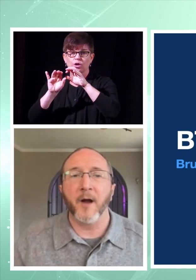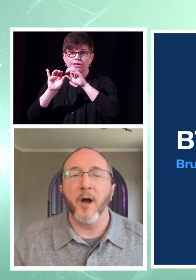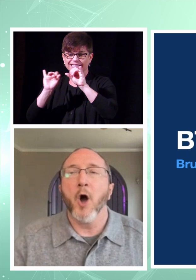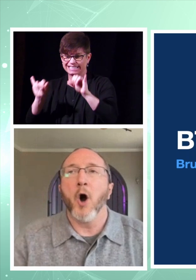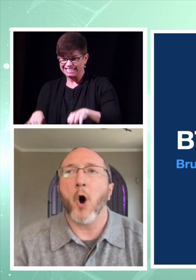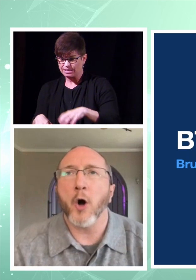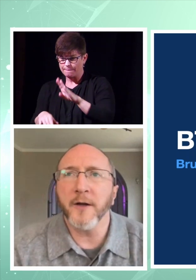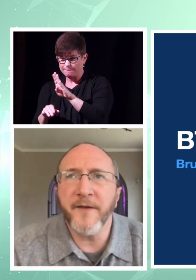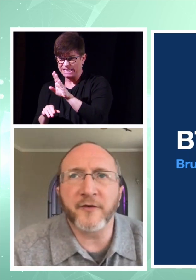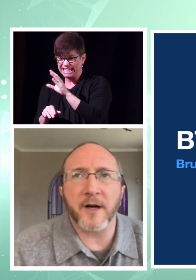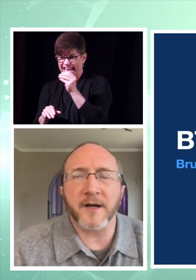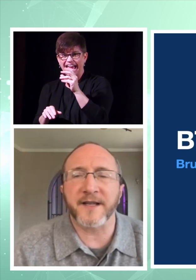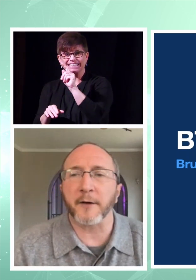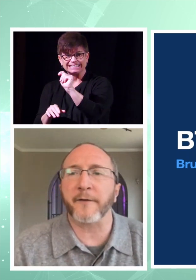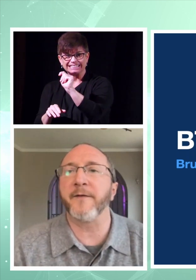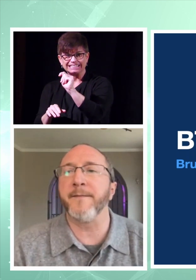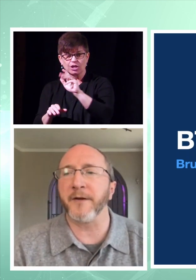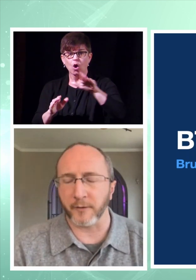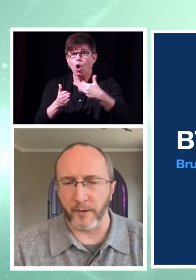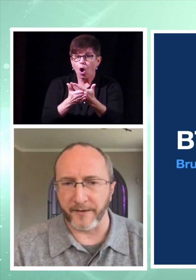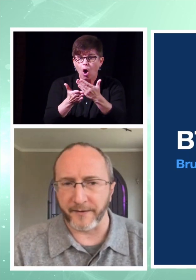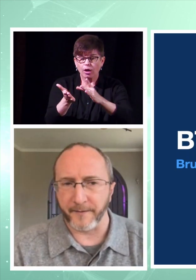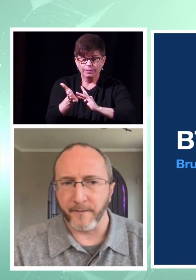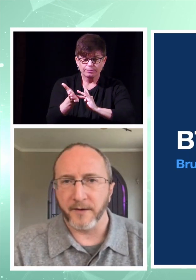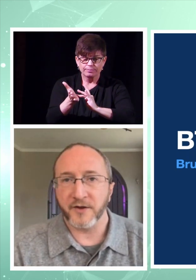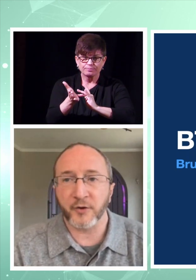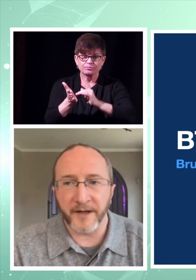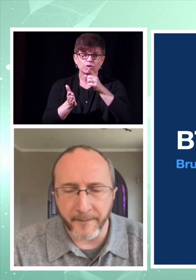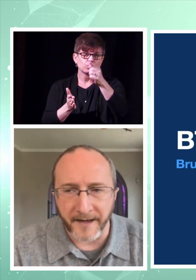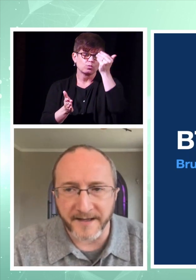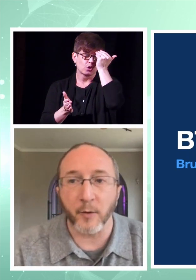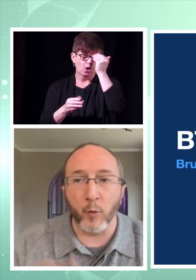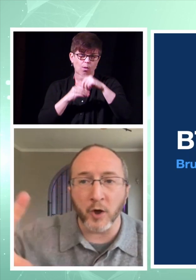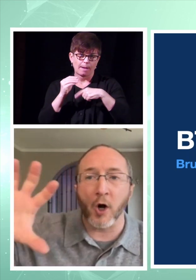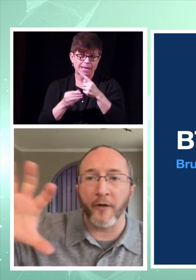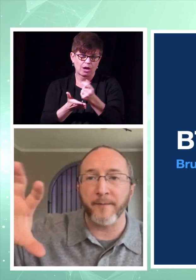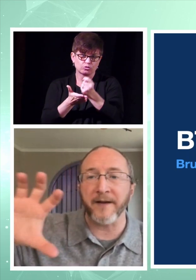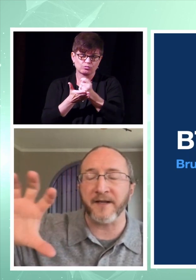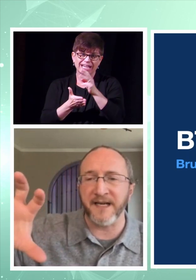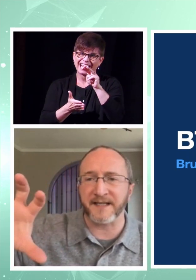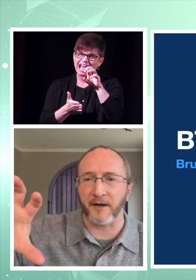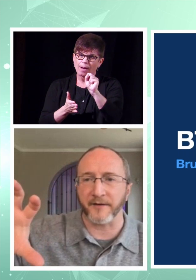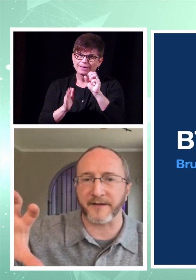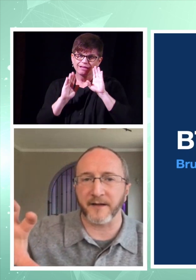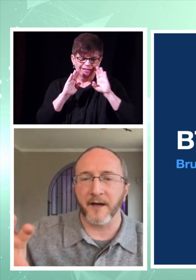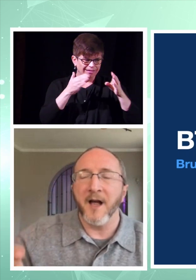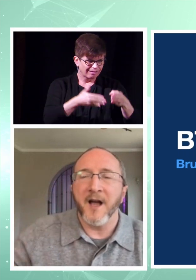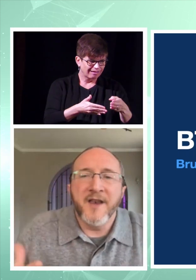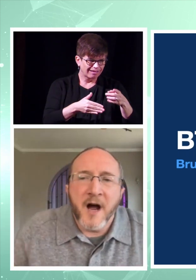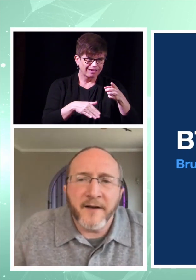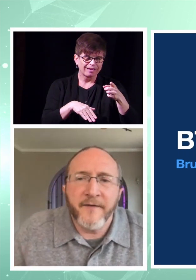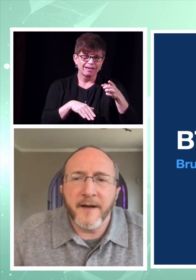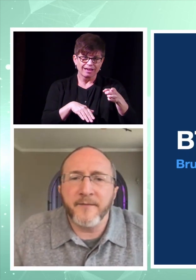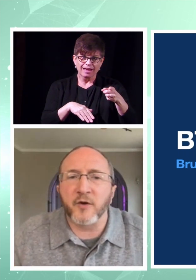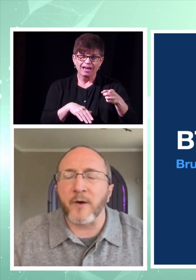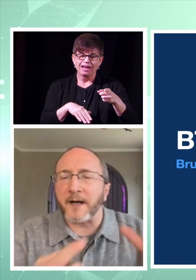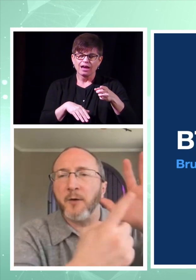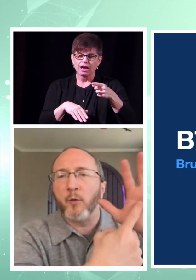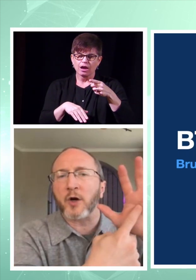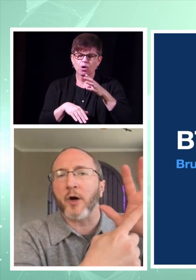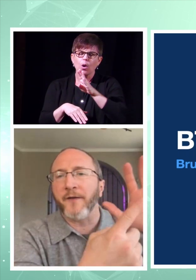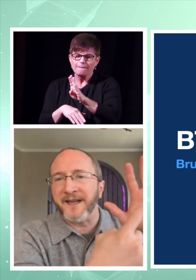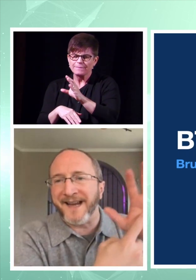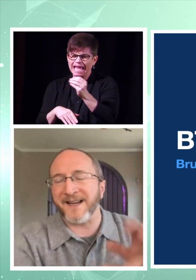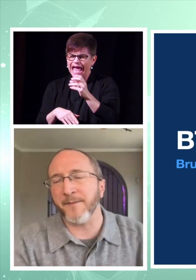cells. All of the drugs that you're familiar with to treat MS work on the B and the T cells. None of them